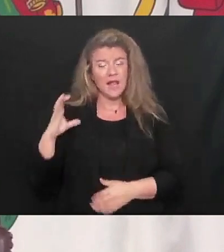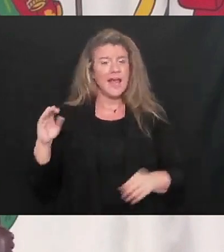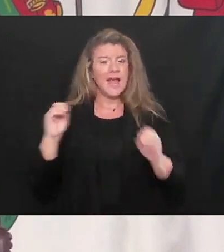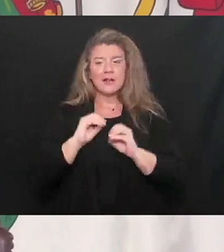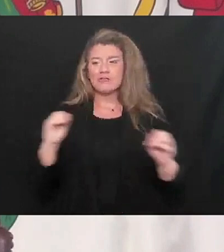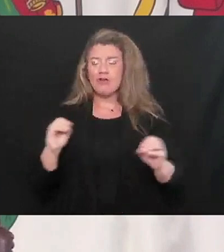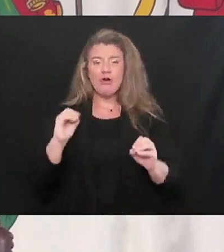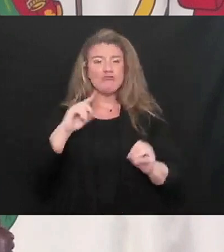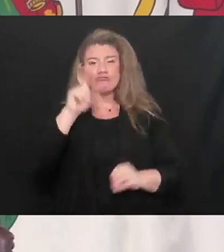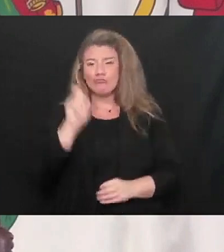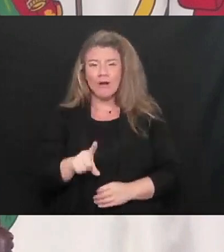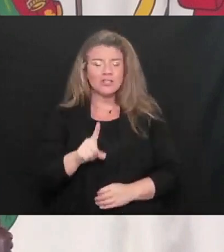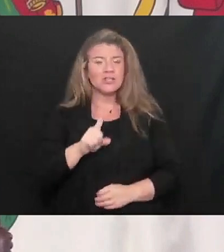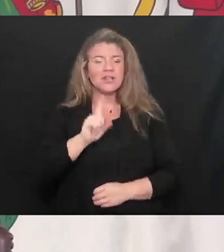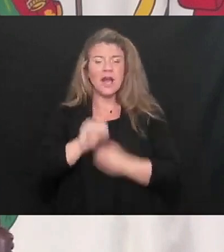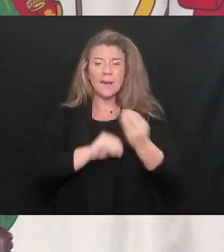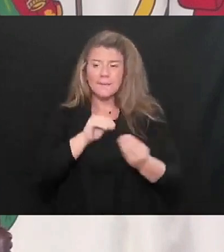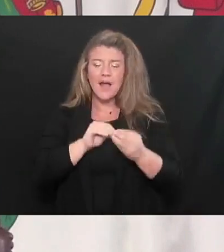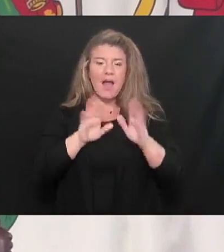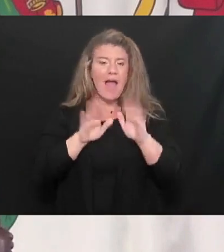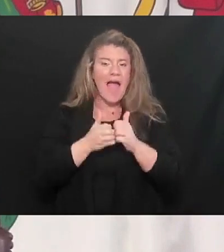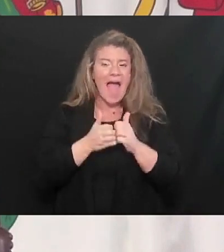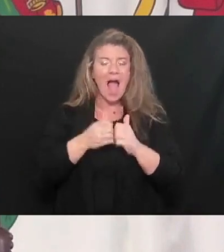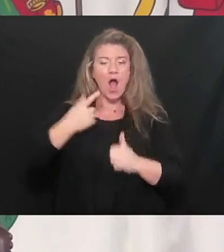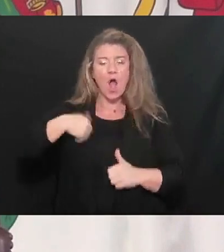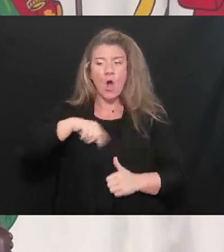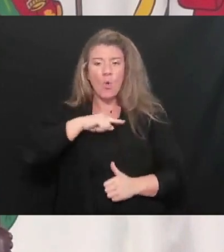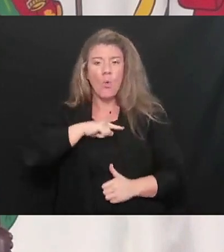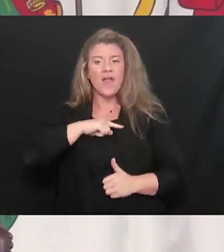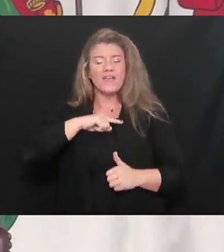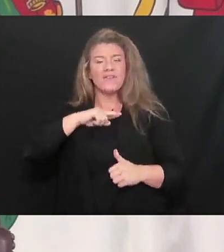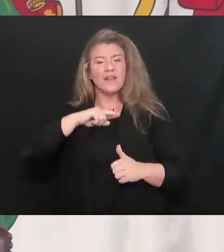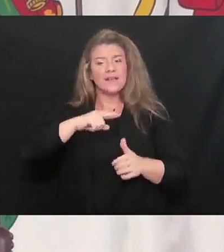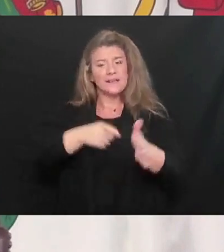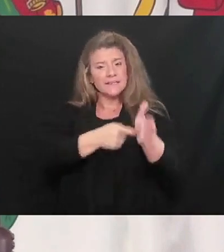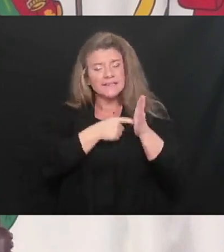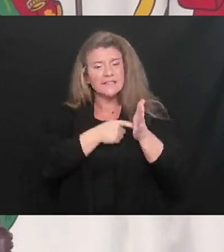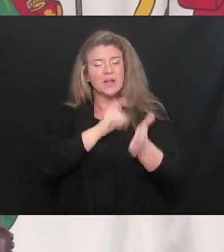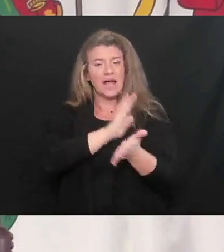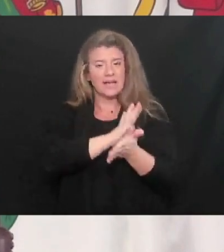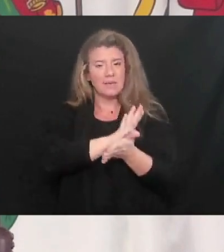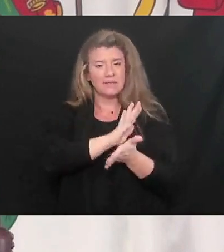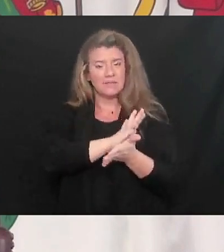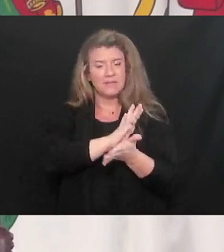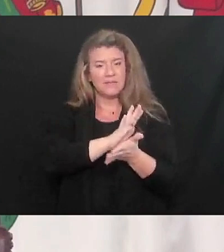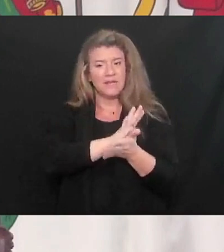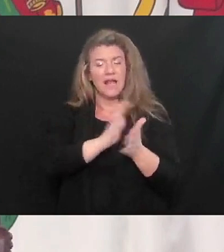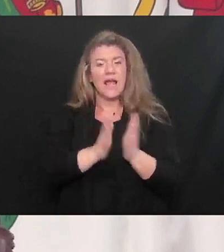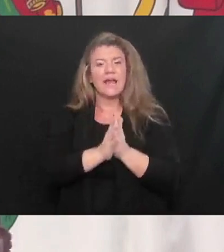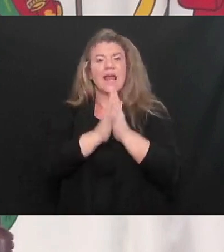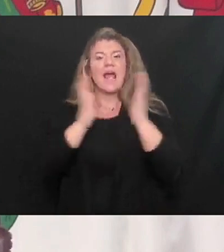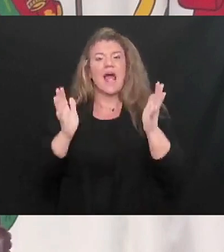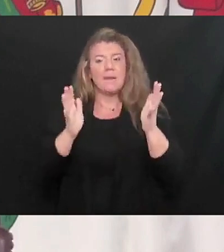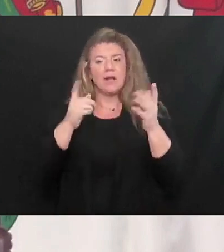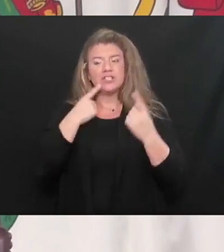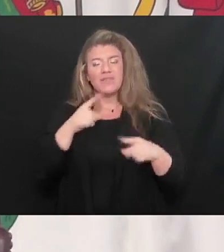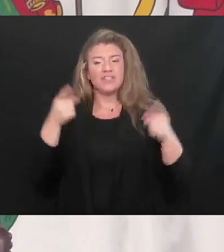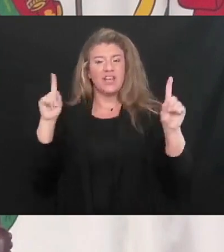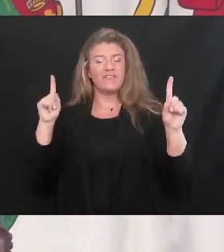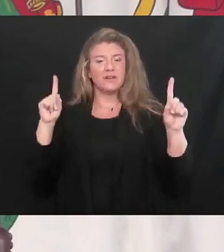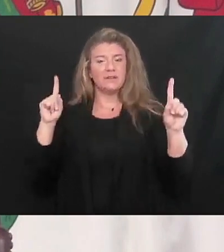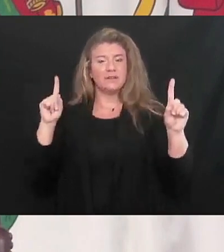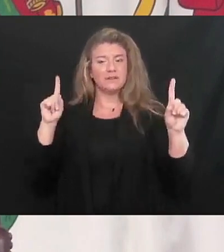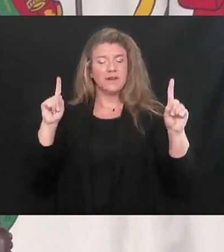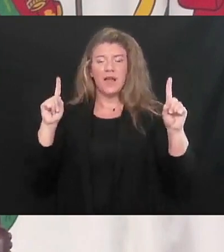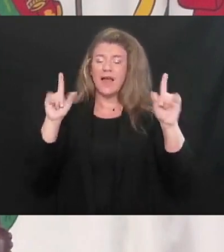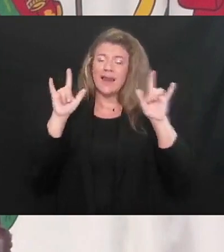question whatsoever about how we have absolutely insisted on academics and how much they've achieved. And I